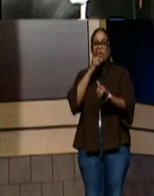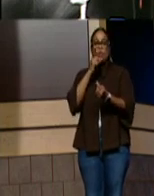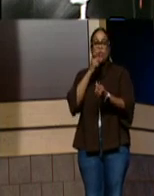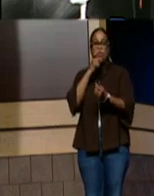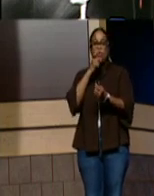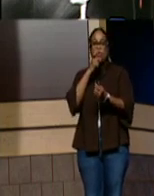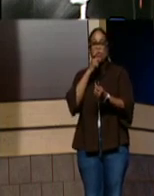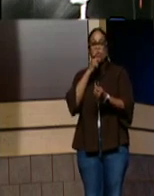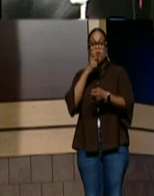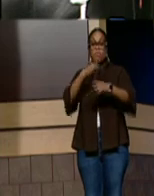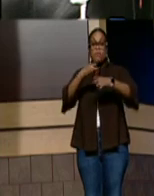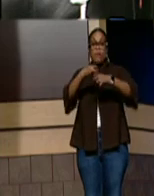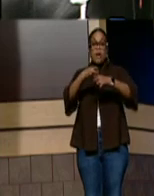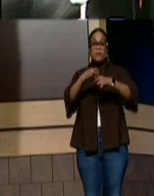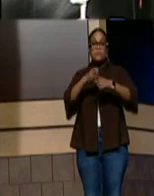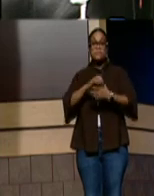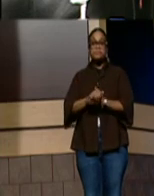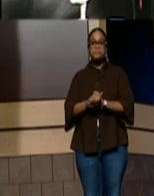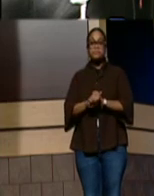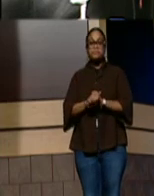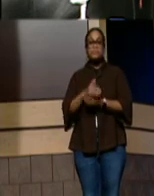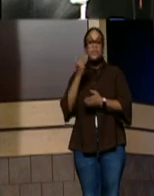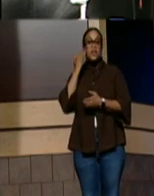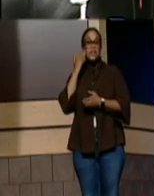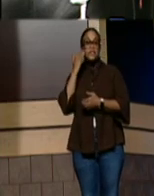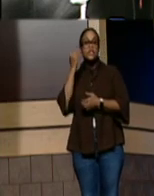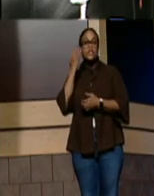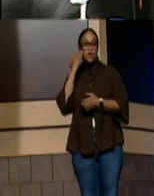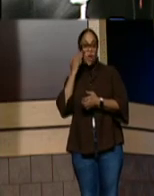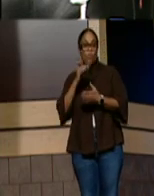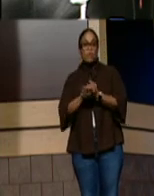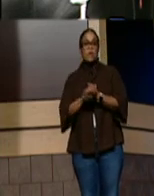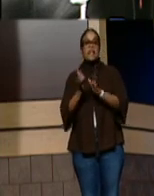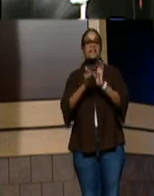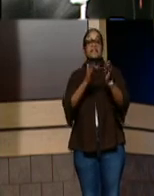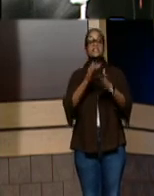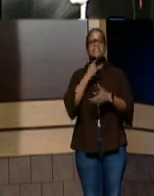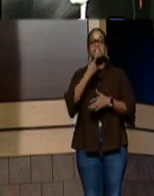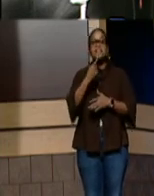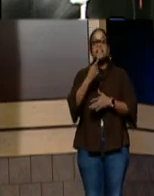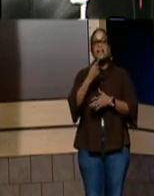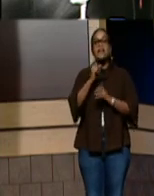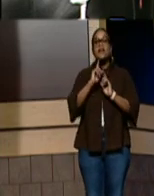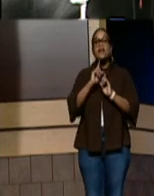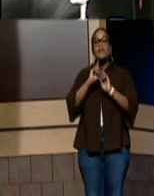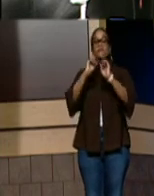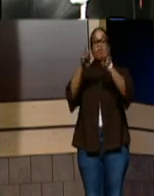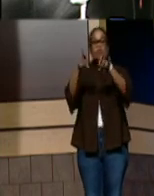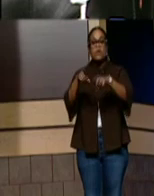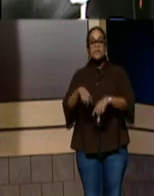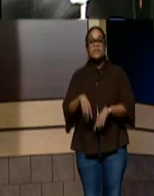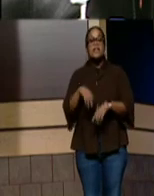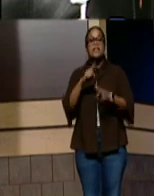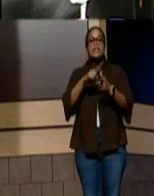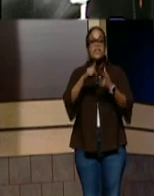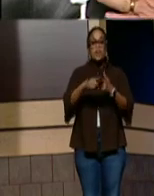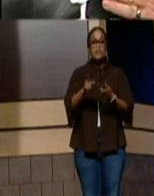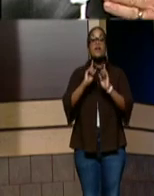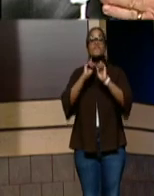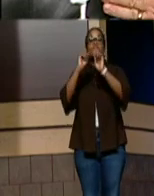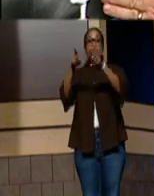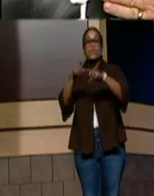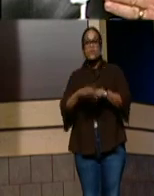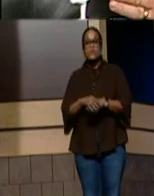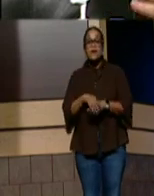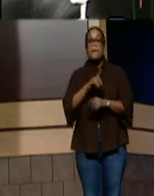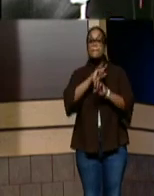My goodness. You got to identify the mountain. If Jesus would have said, dead come forth, everybody would have came forth. But he identified